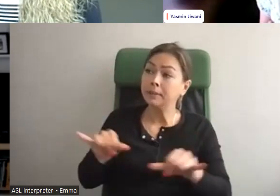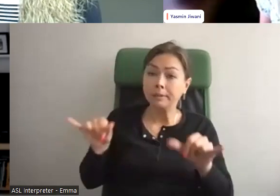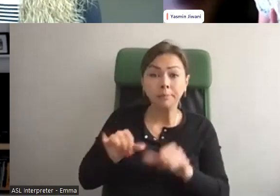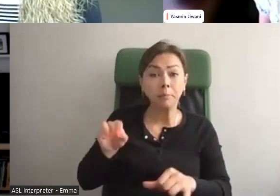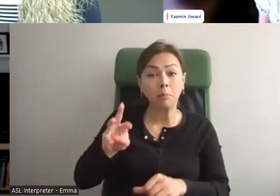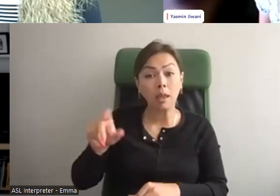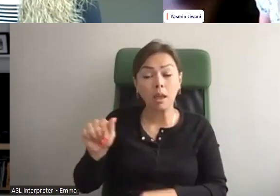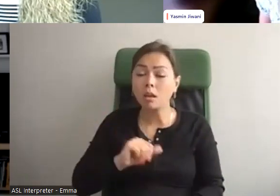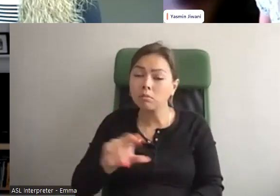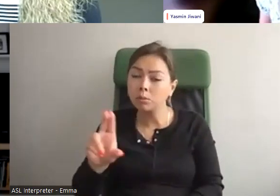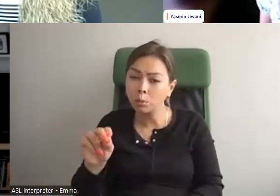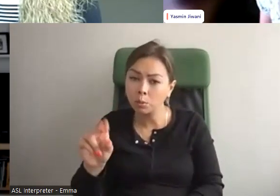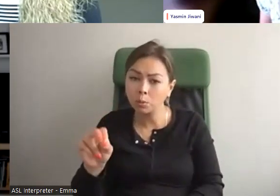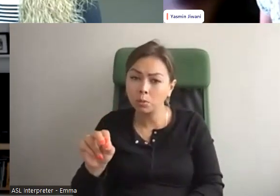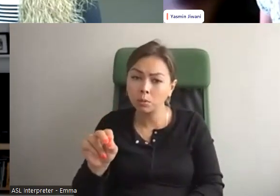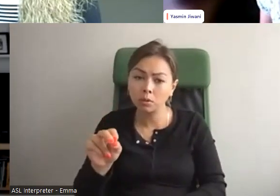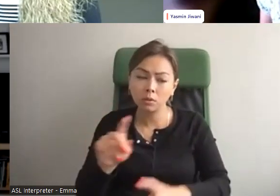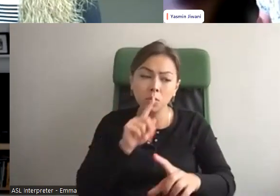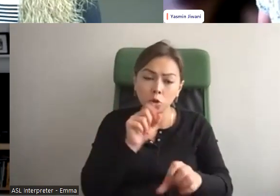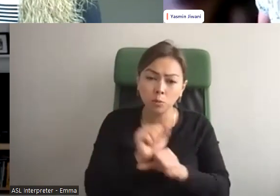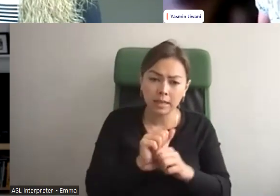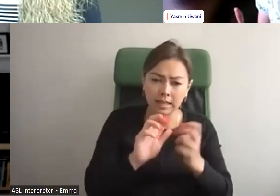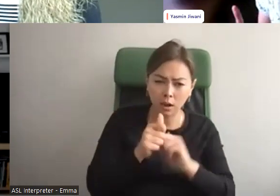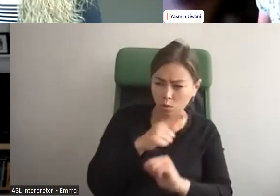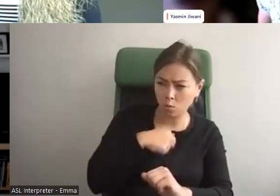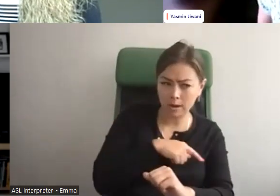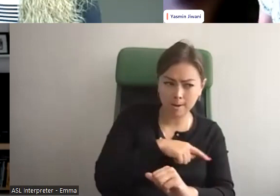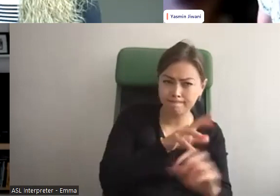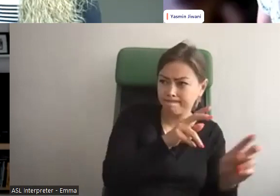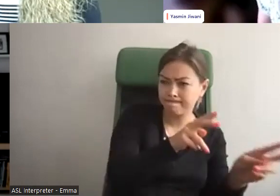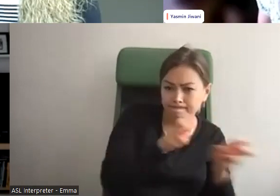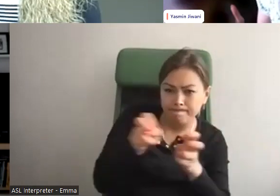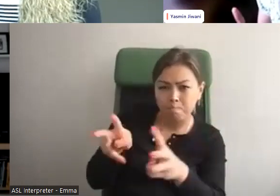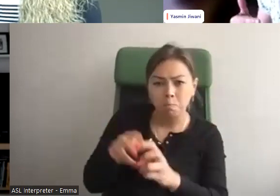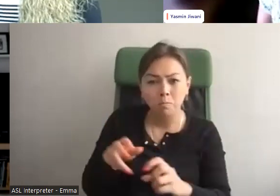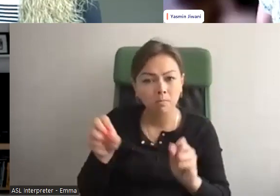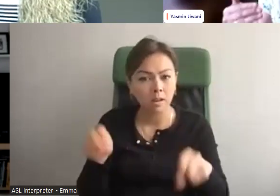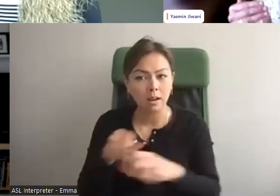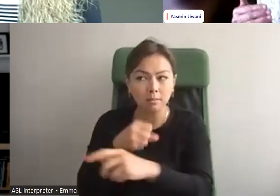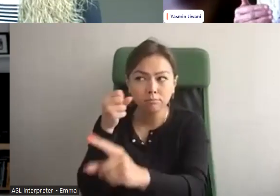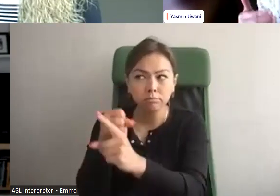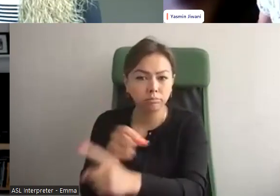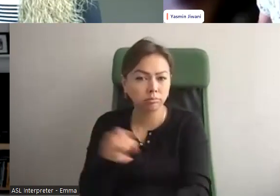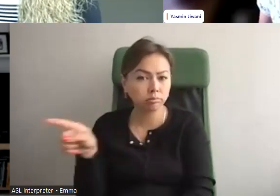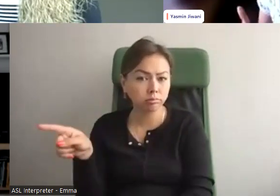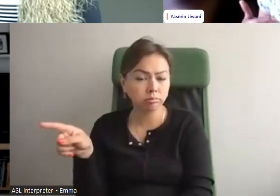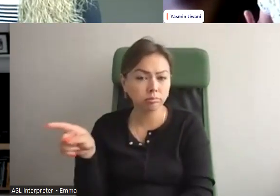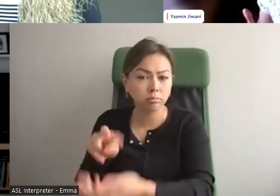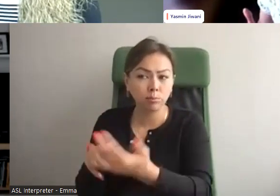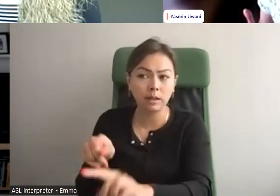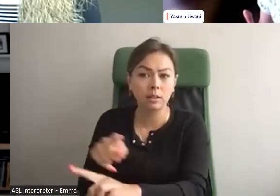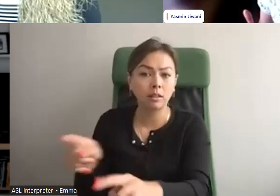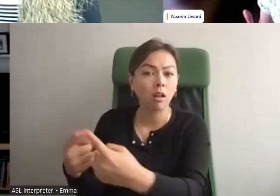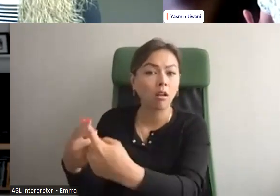can actually insert perspectives in there. And how do we make them rely on us as